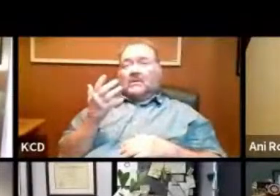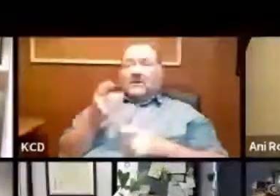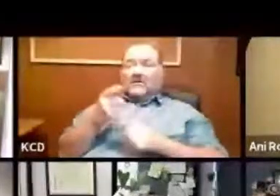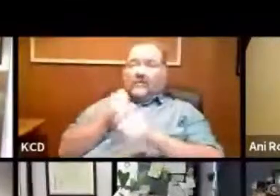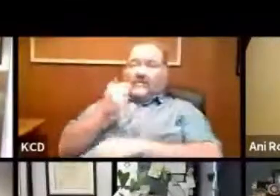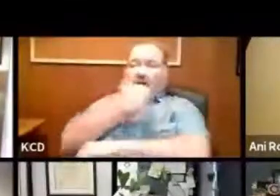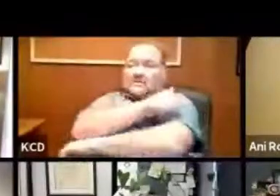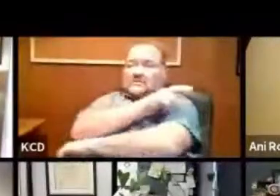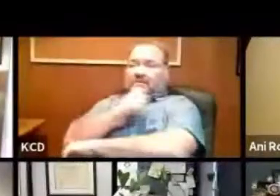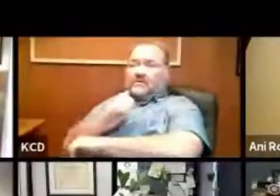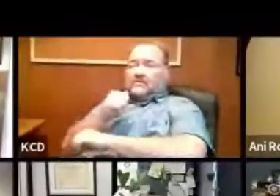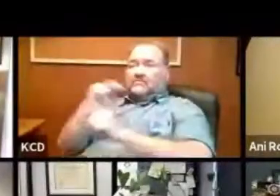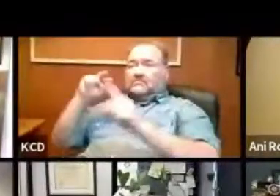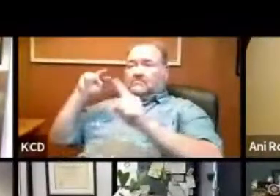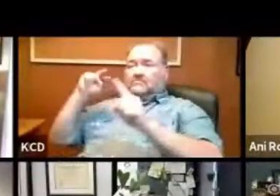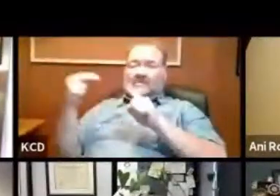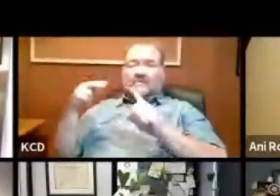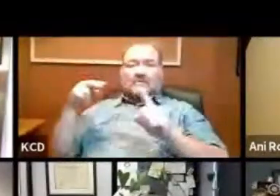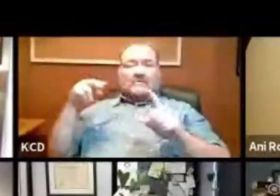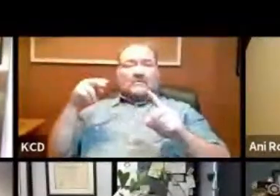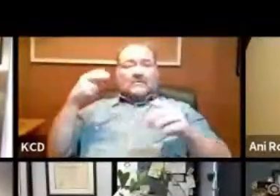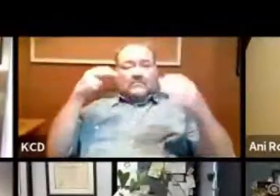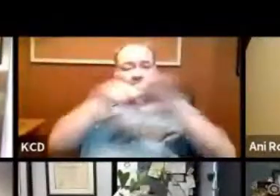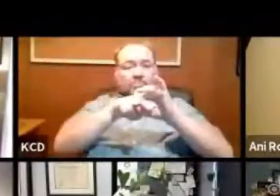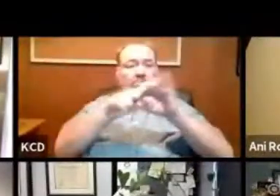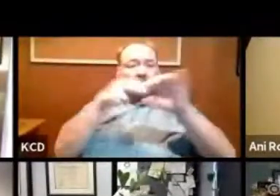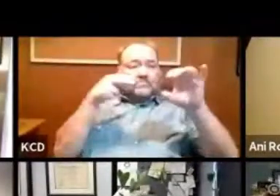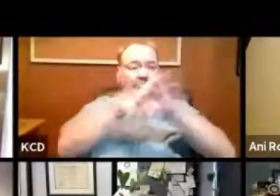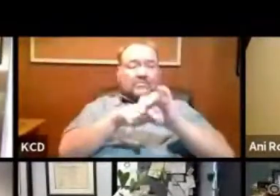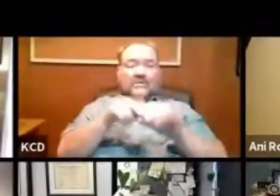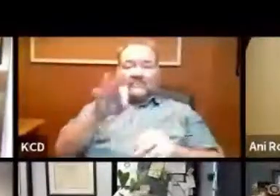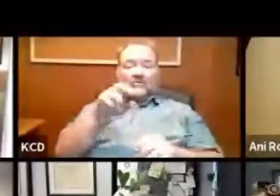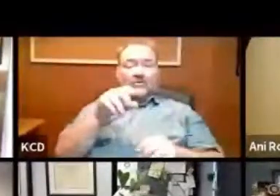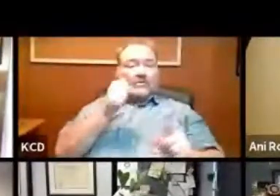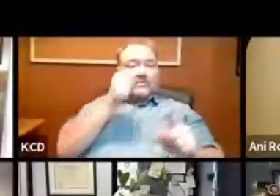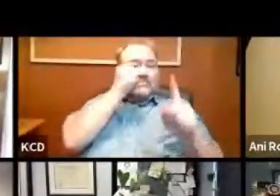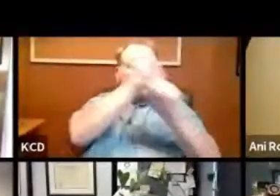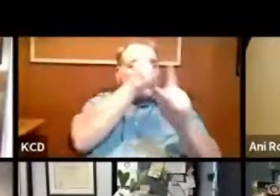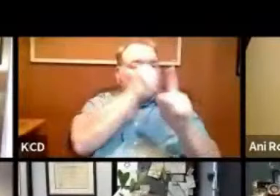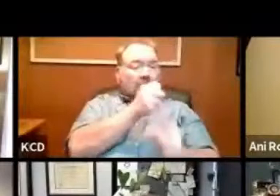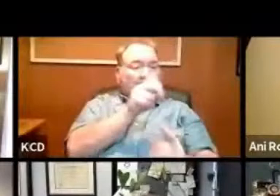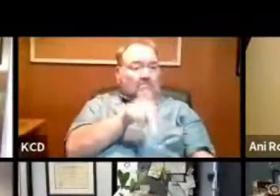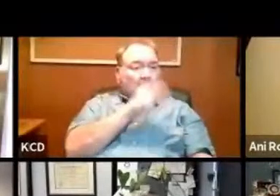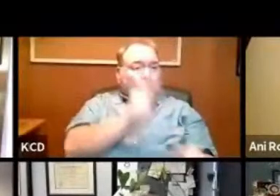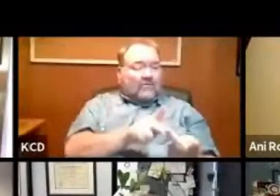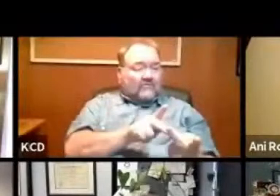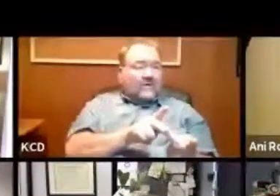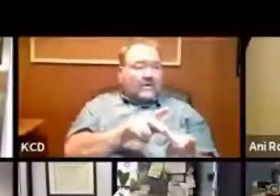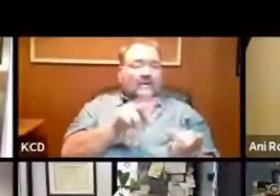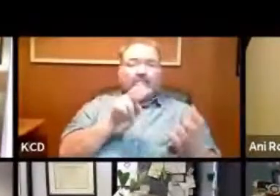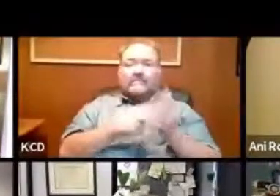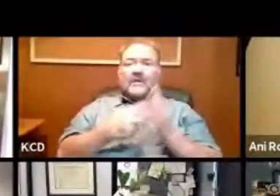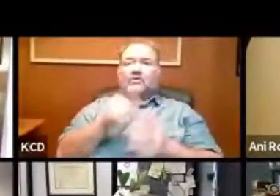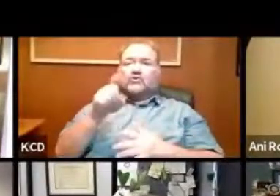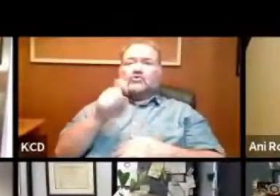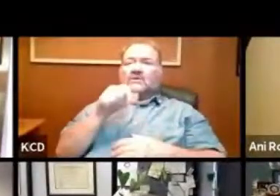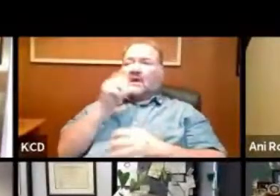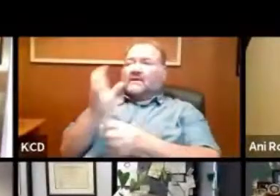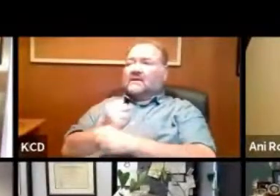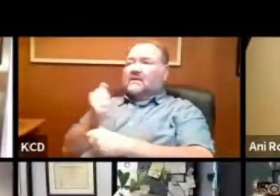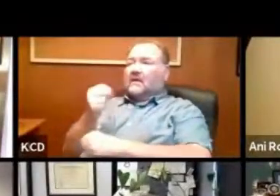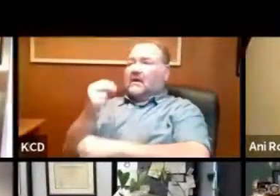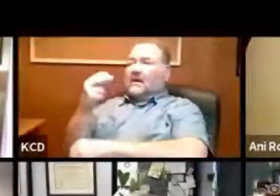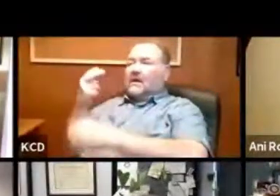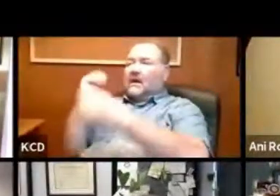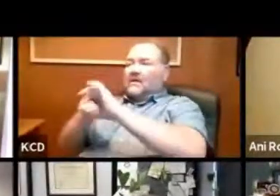perspective, if you really hit the other ones perfect, then you shouldn't necessarily get in